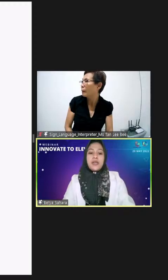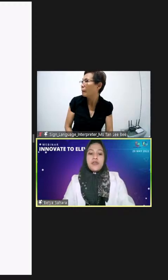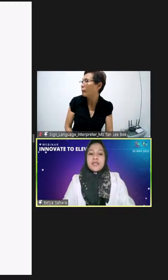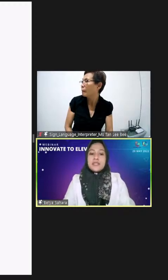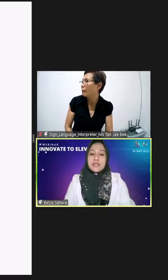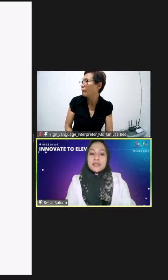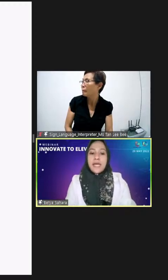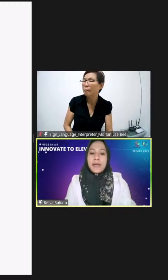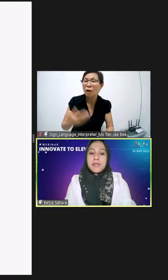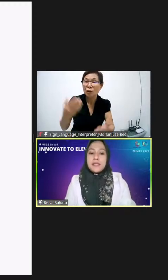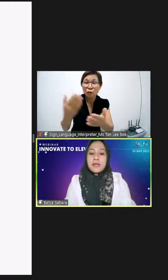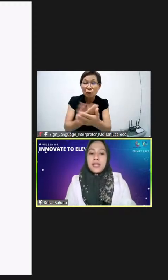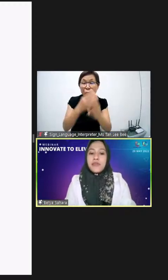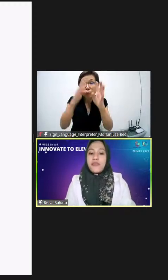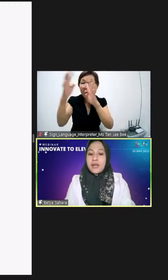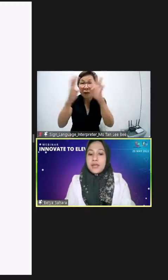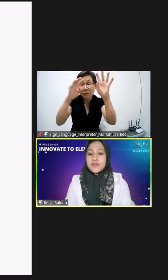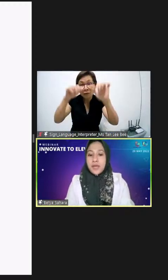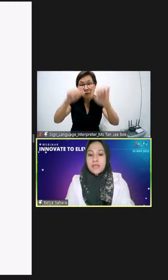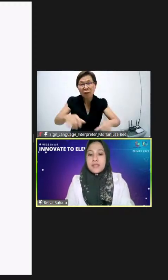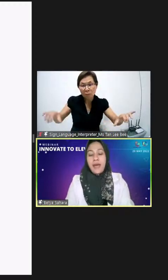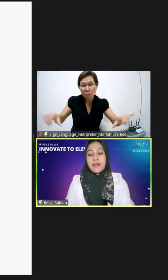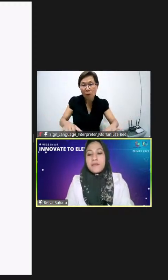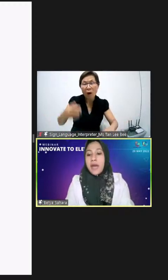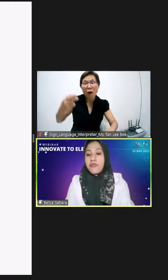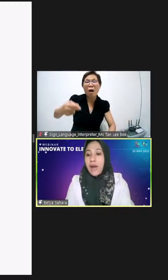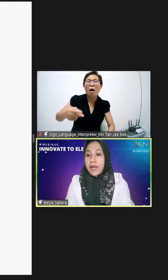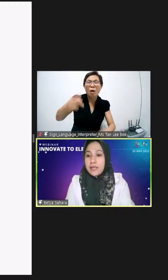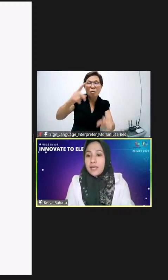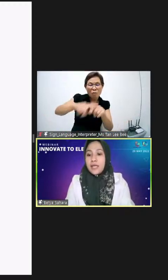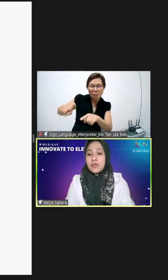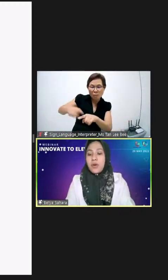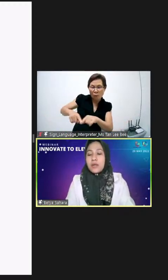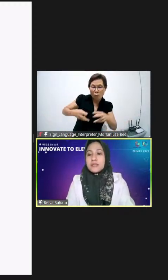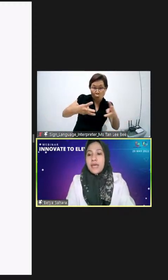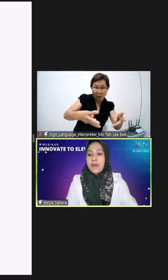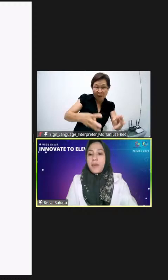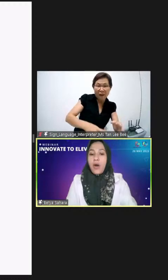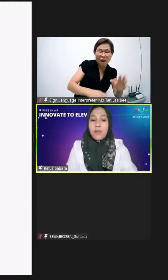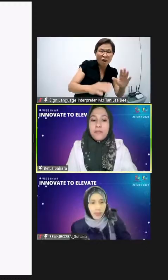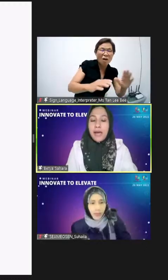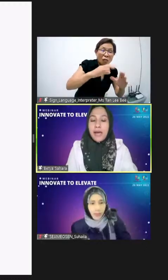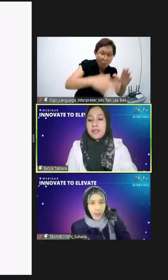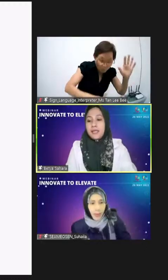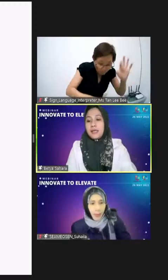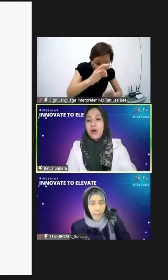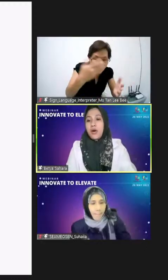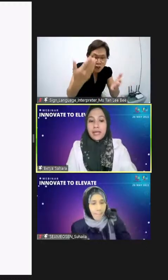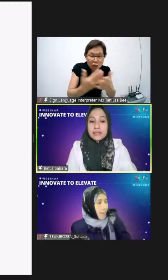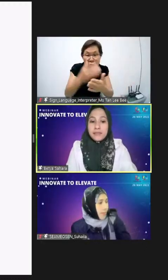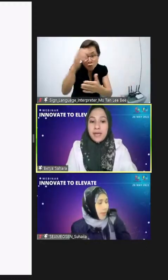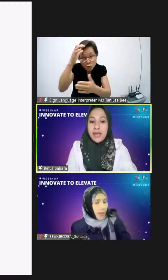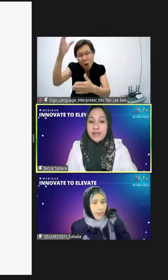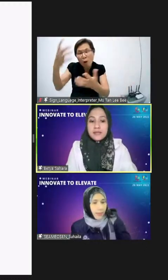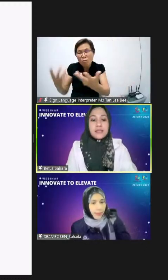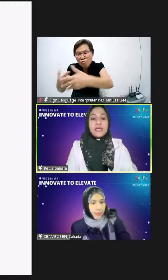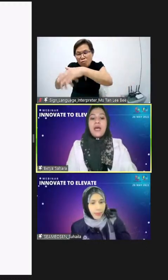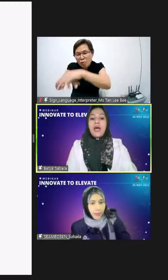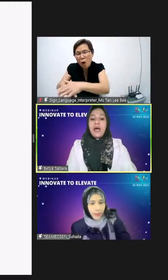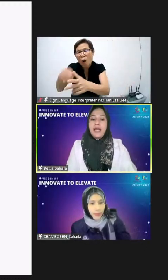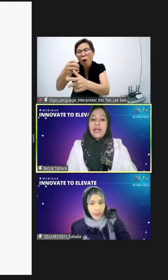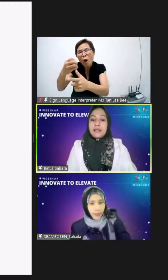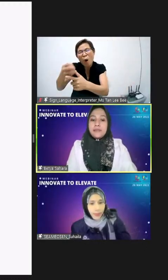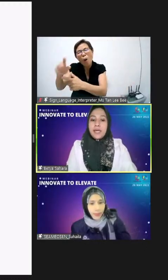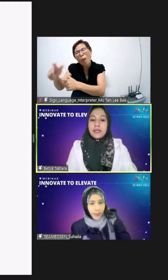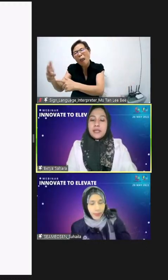Okay, innovation can be done in various ways, either by finding a new concept, combining or